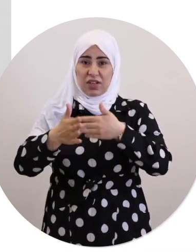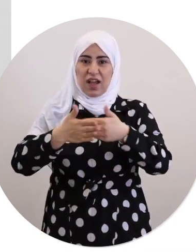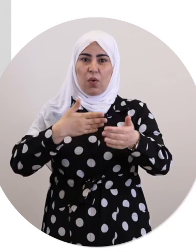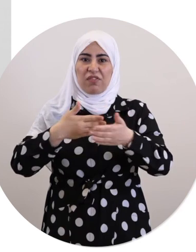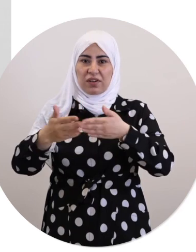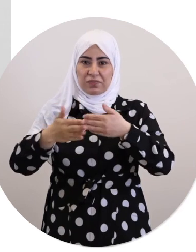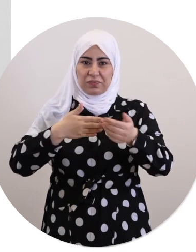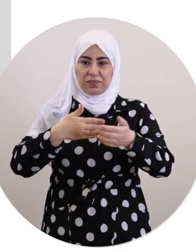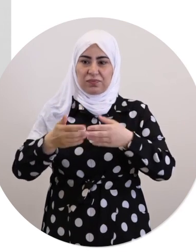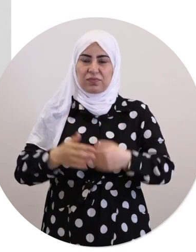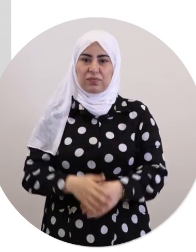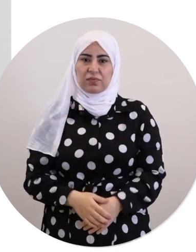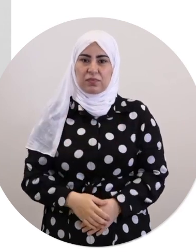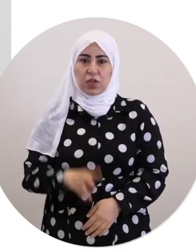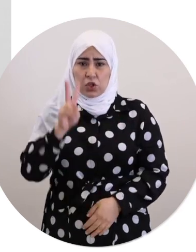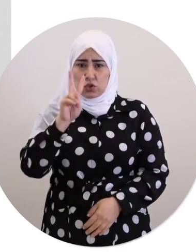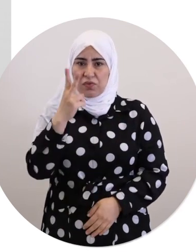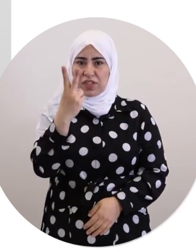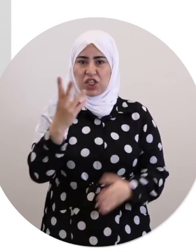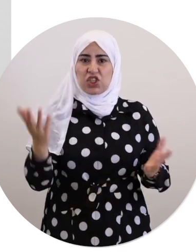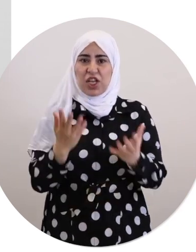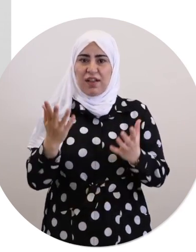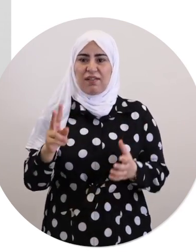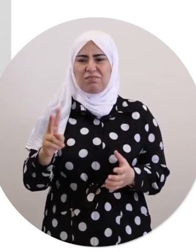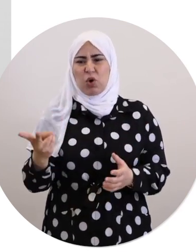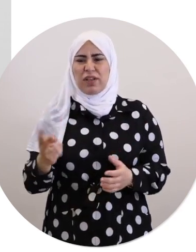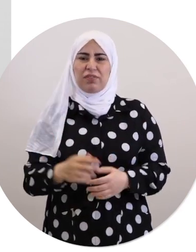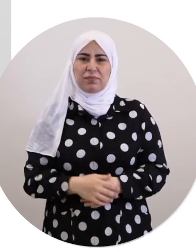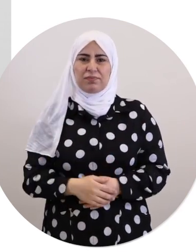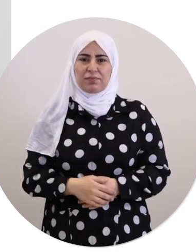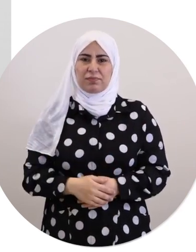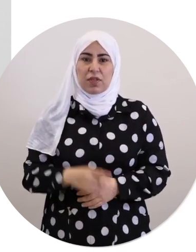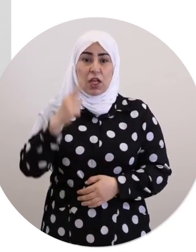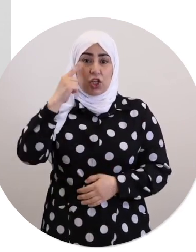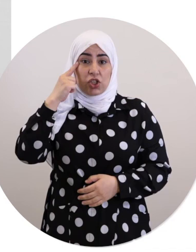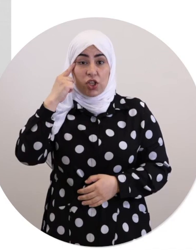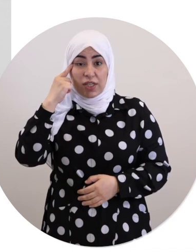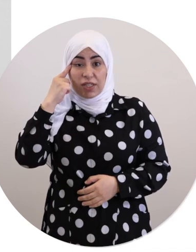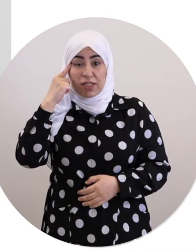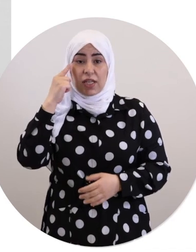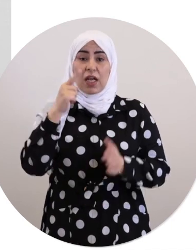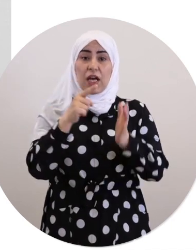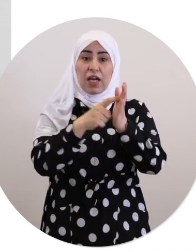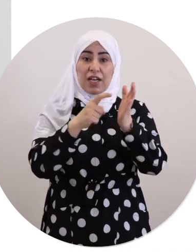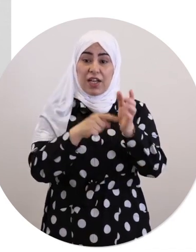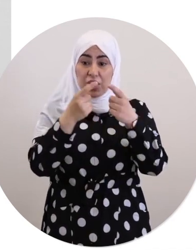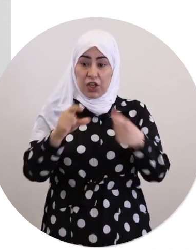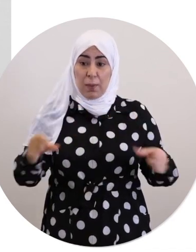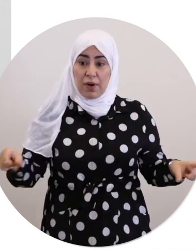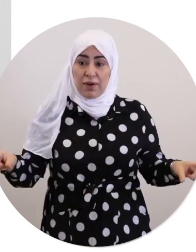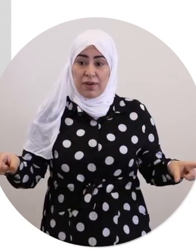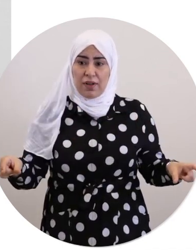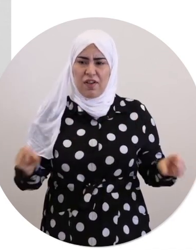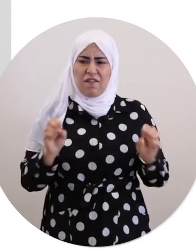that something is different. Chinese grammar is not too difficult, so I'm saying it's a little bit easy. However, now you're